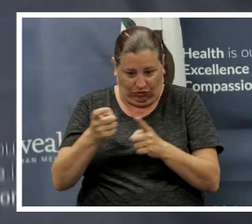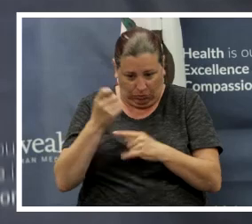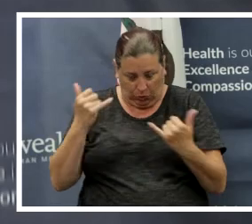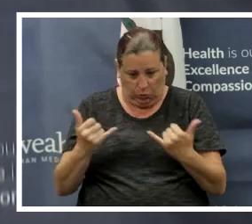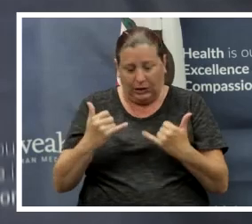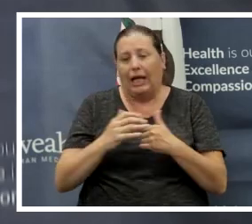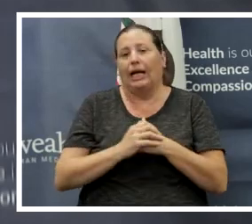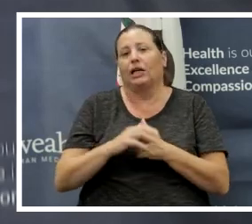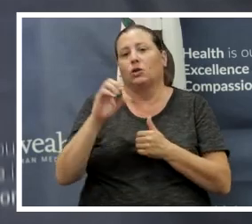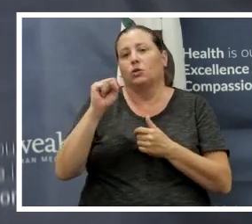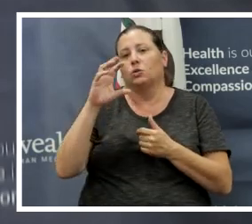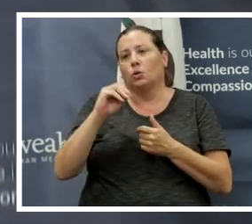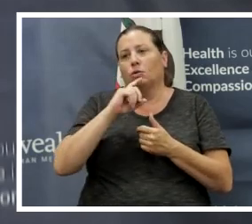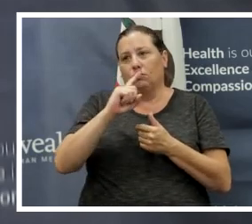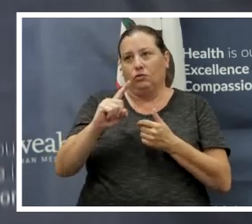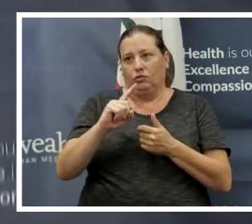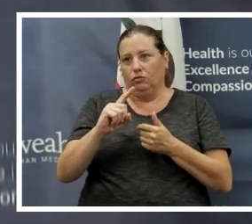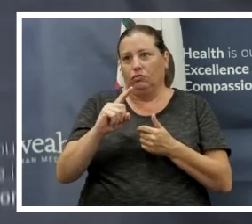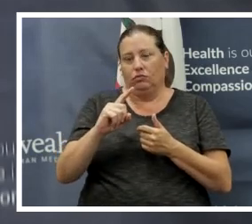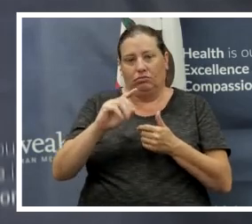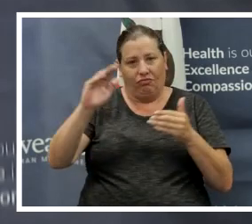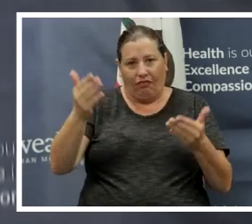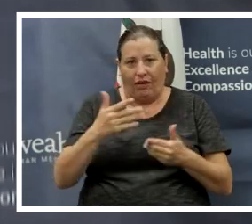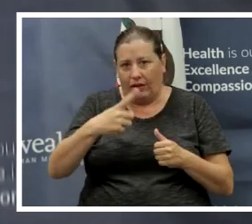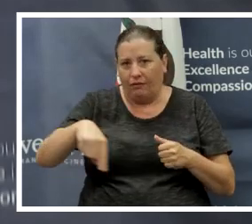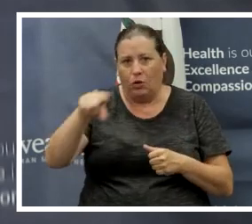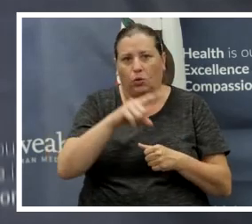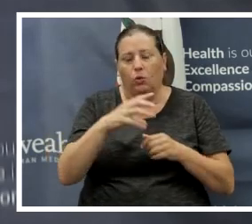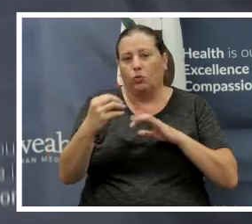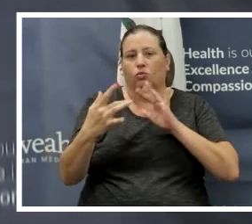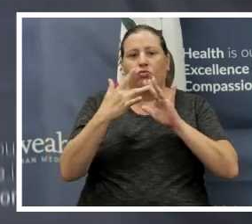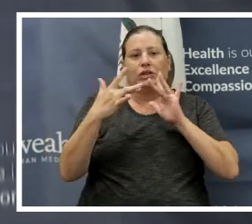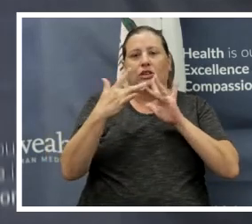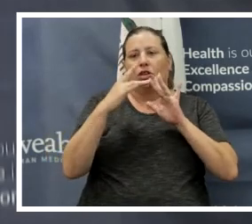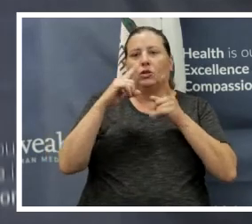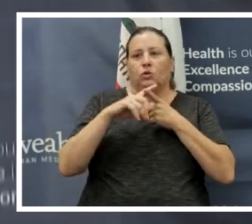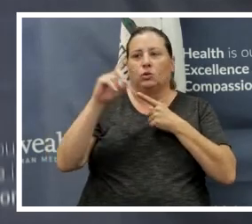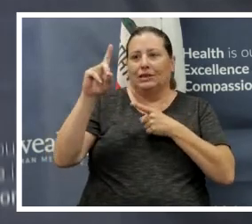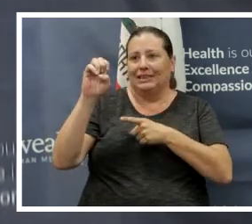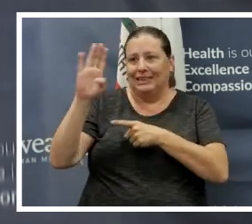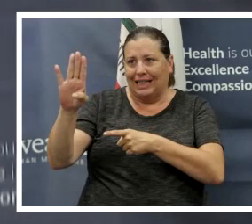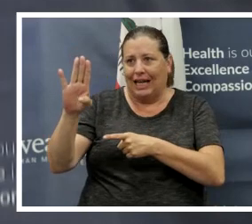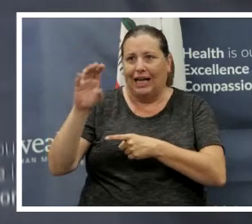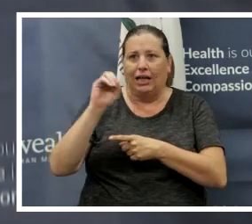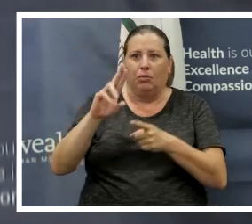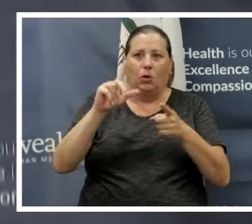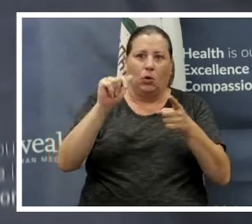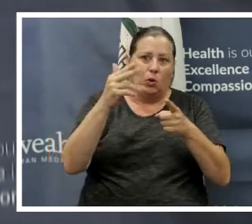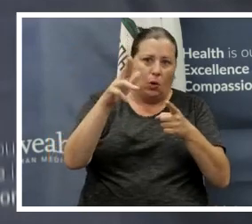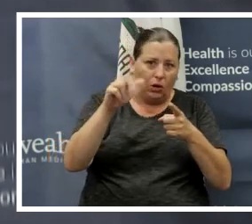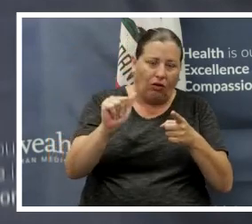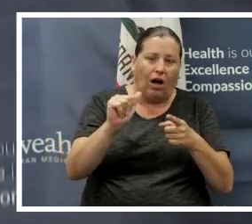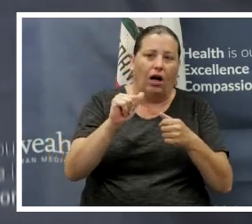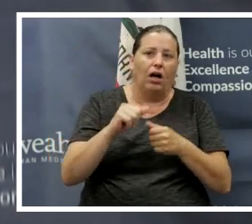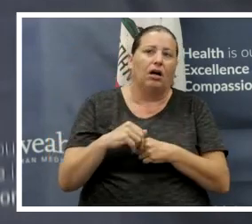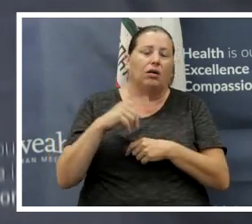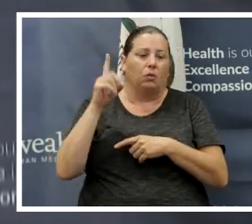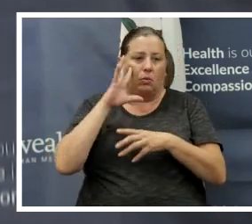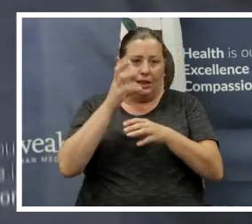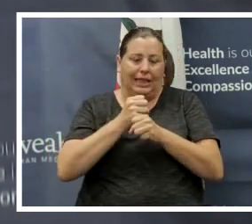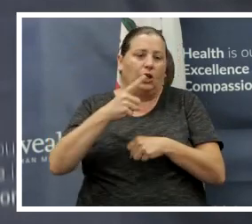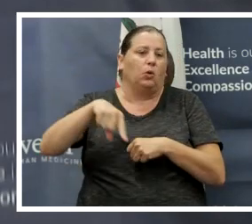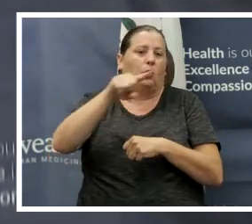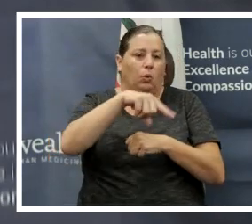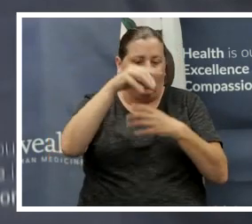today. So certainly invite any of you and just reach out to Deb Volison or Laura Flores, and they'll get you the